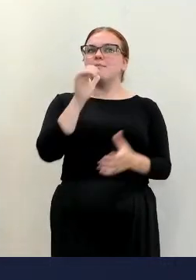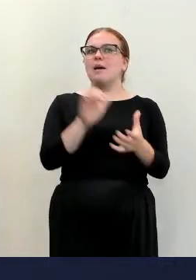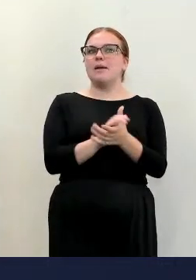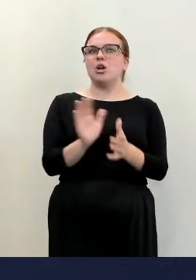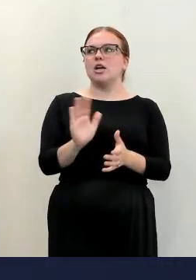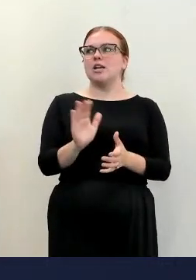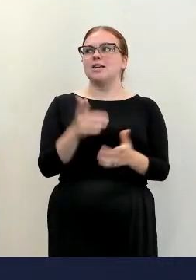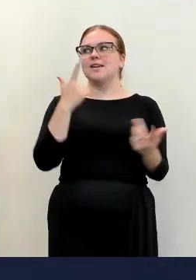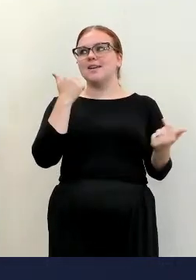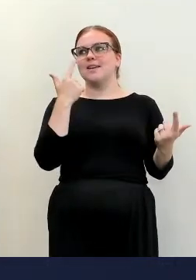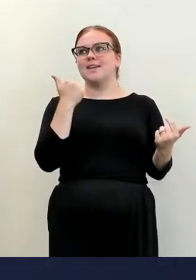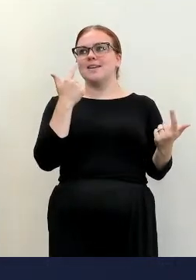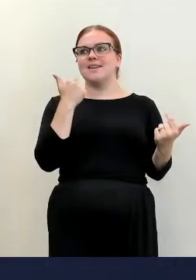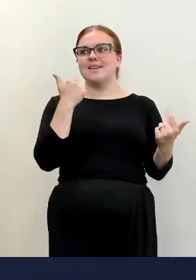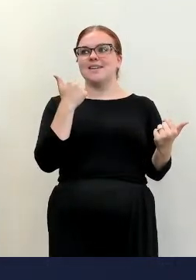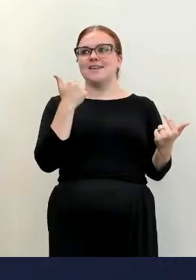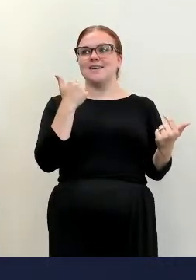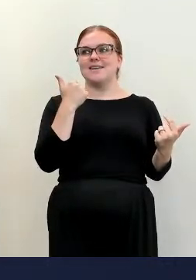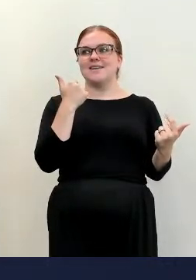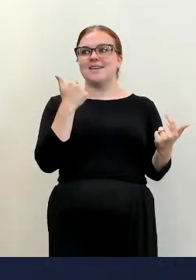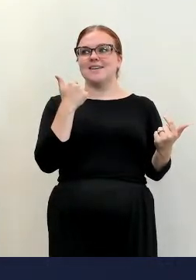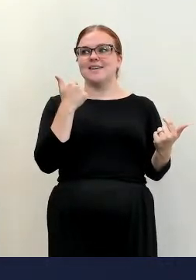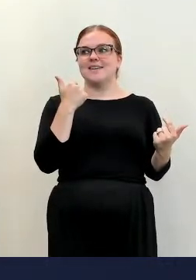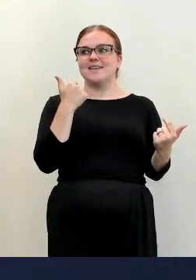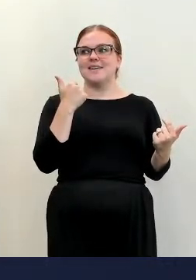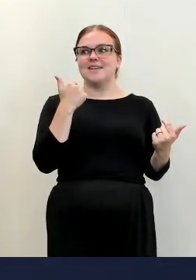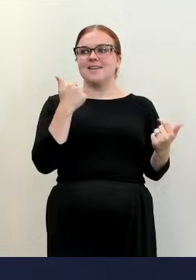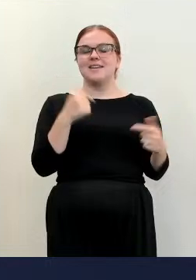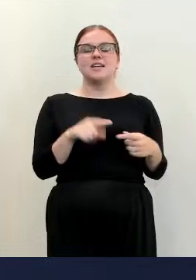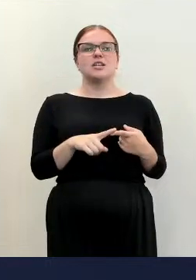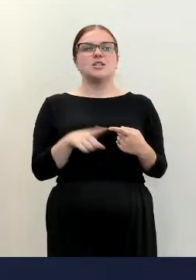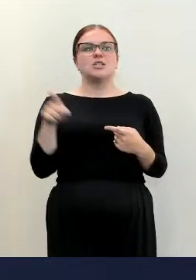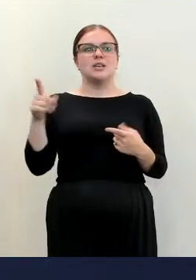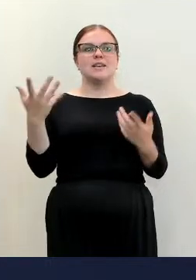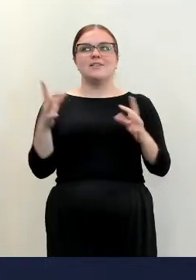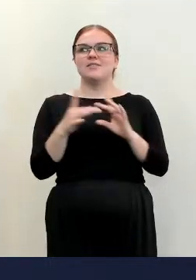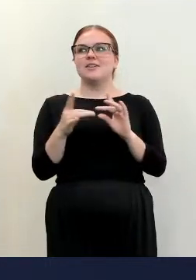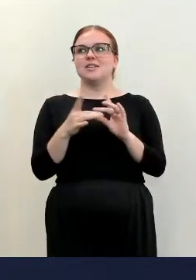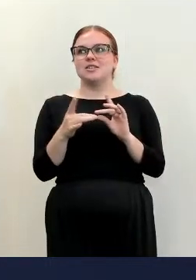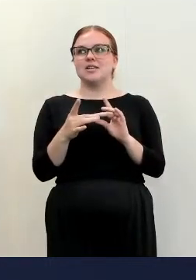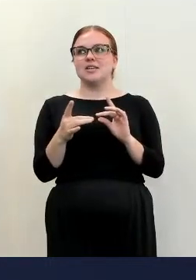So, with our, as a county executive said,